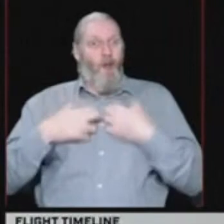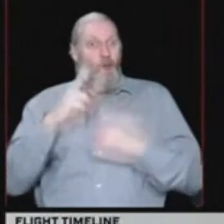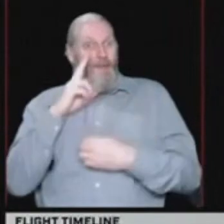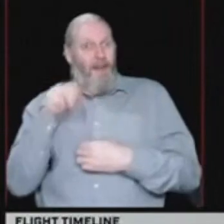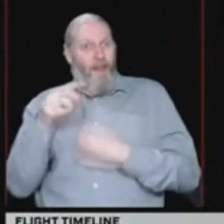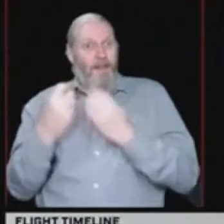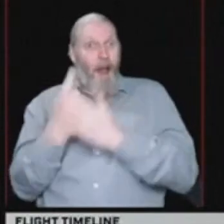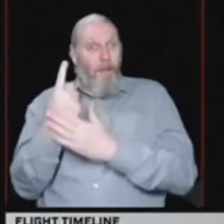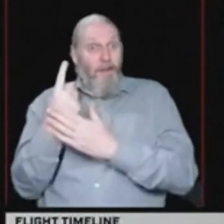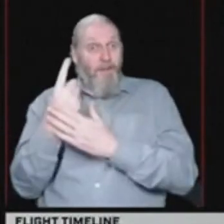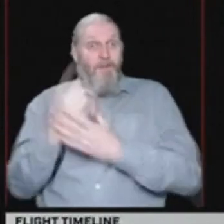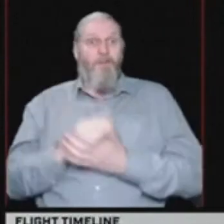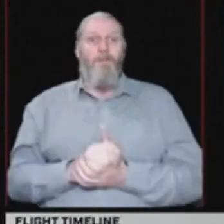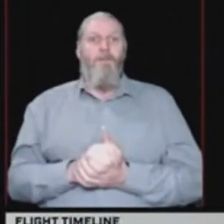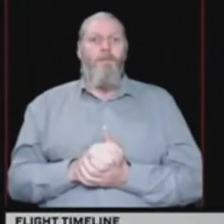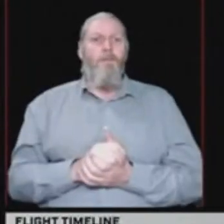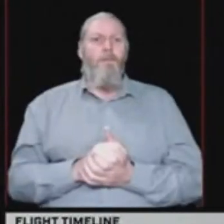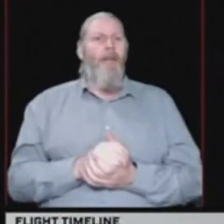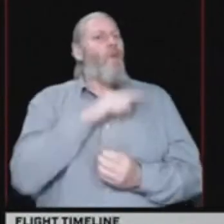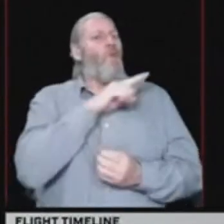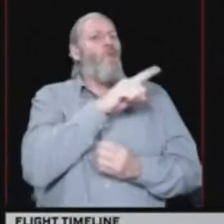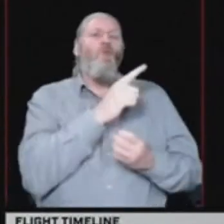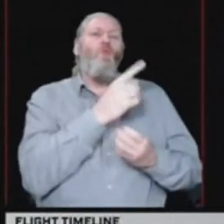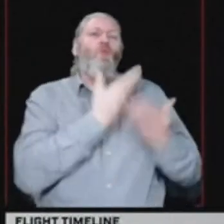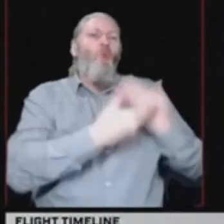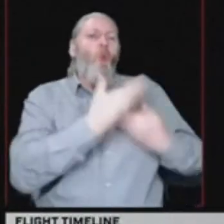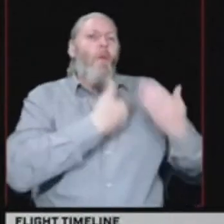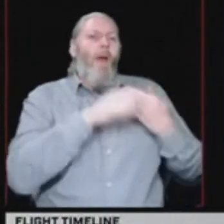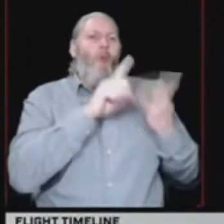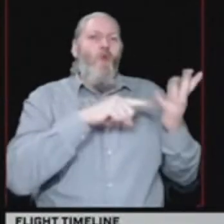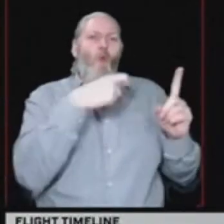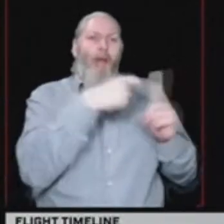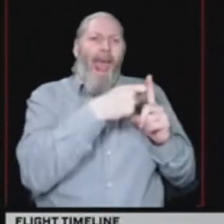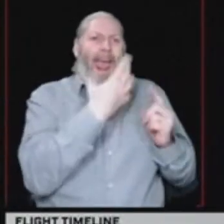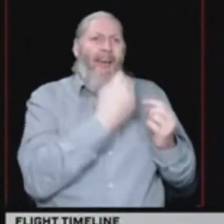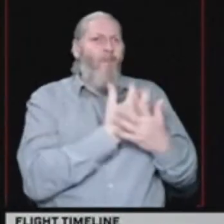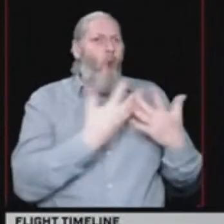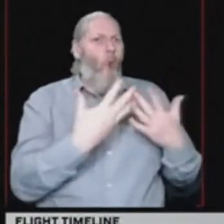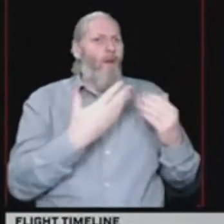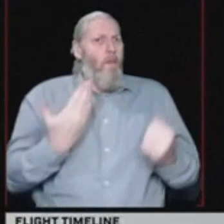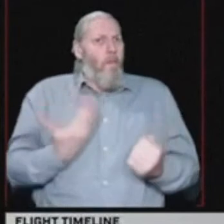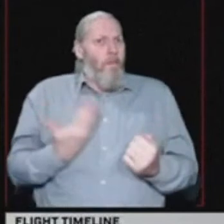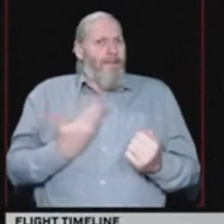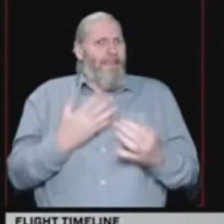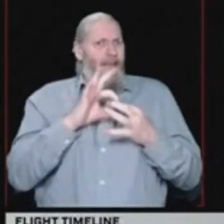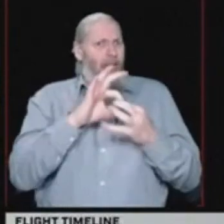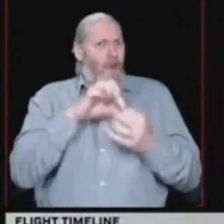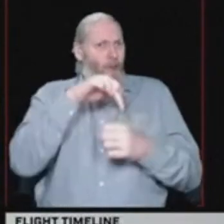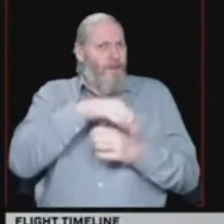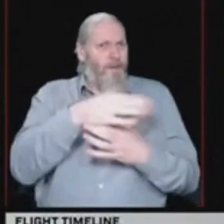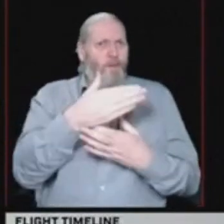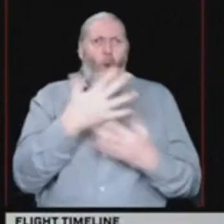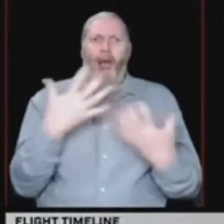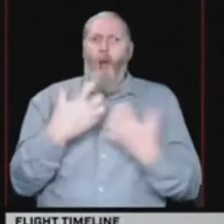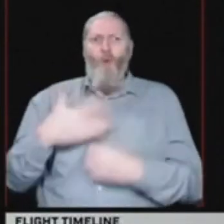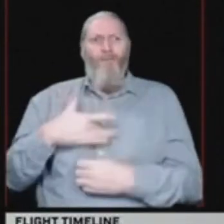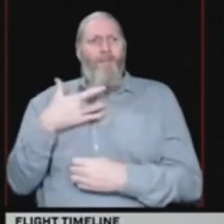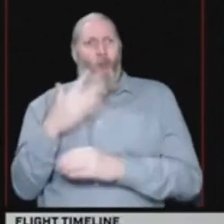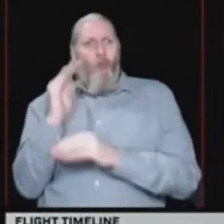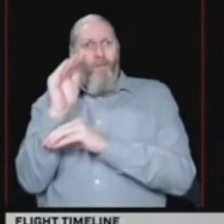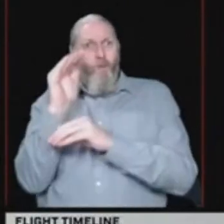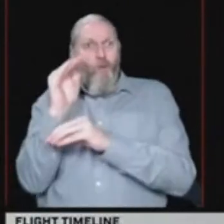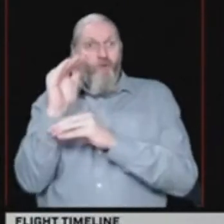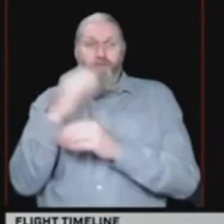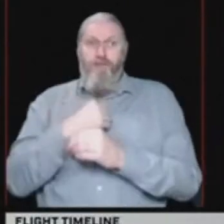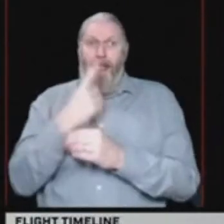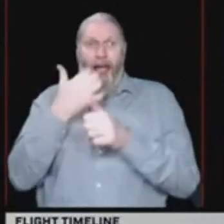the UK. So how do you think this and future launches will really help propel the space ecosystem in the UK, including jobs? And